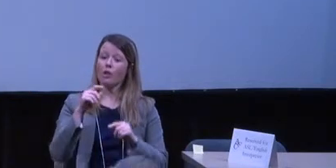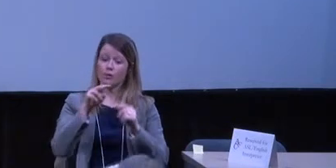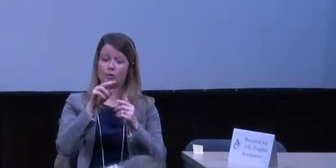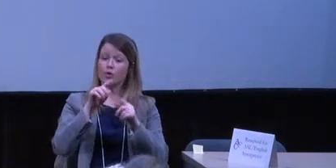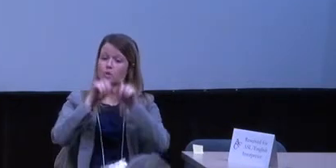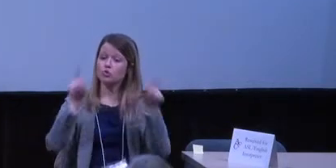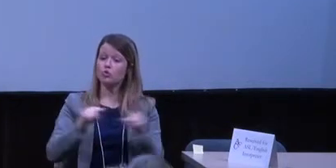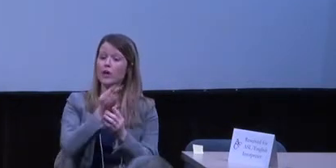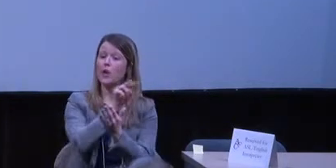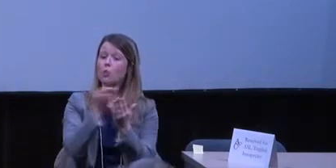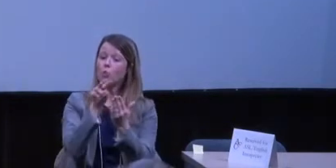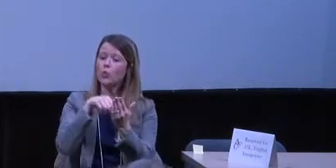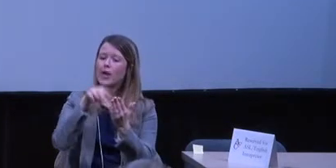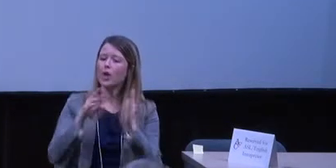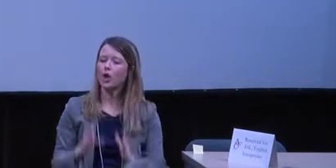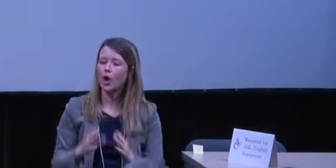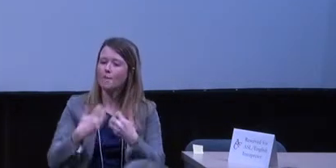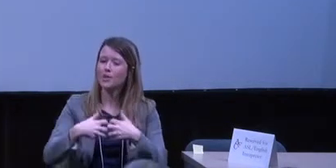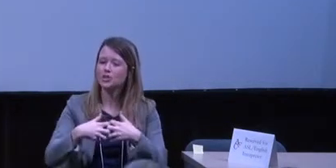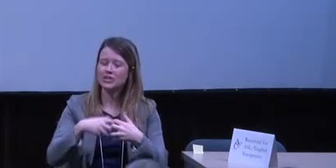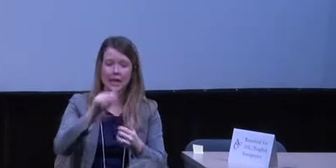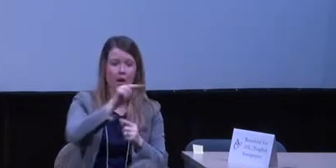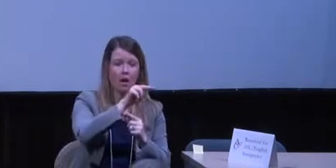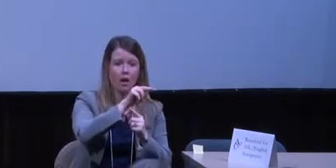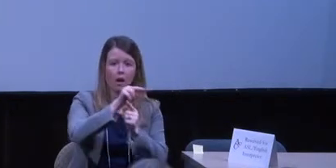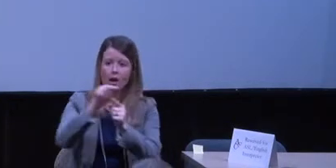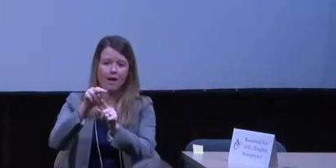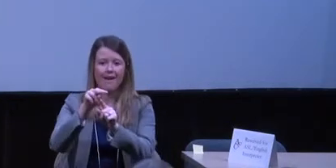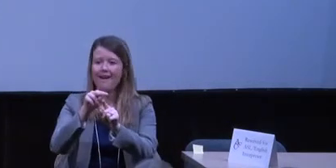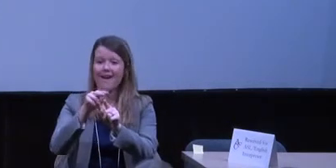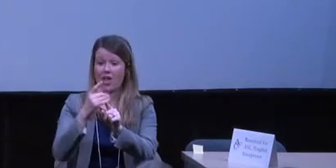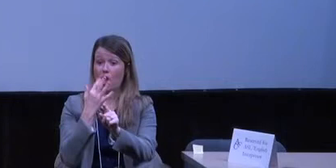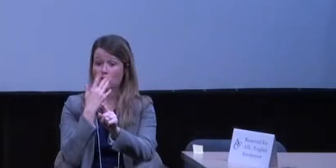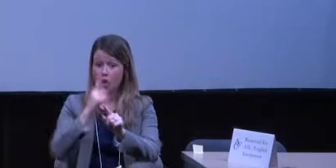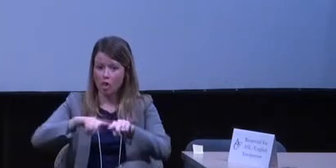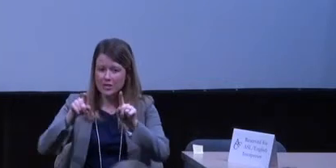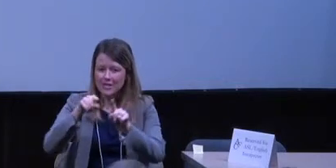don't see, I'm not going to get that definition of